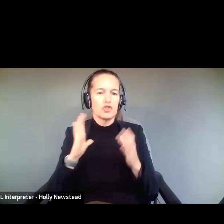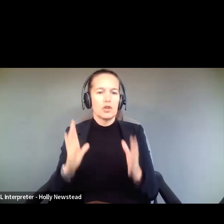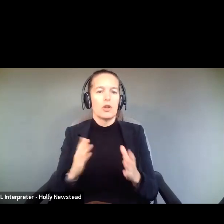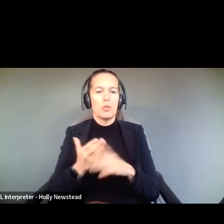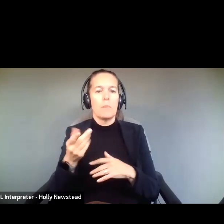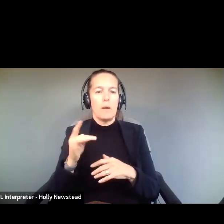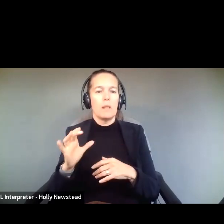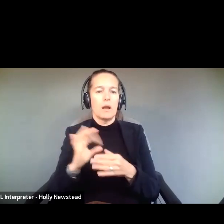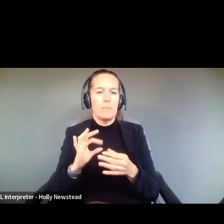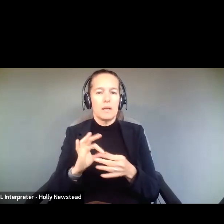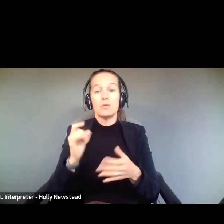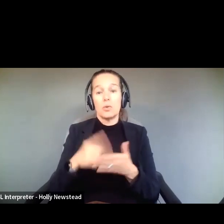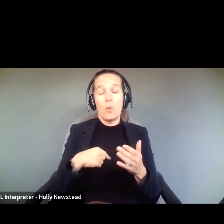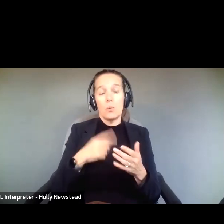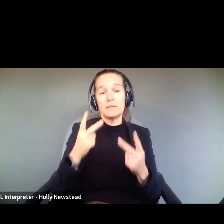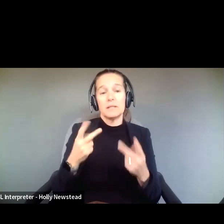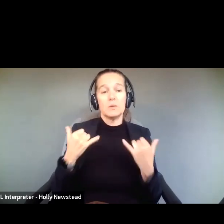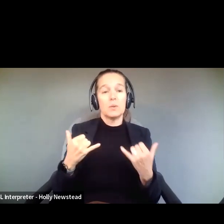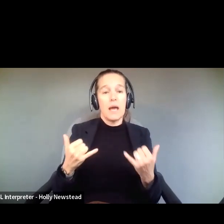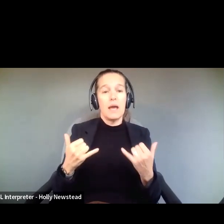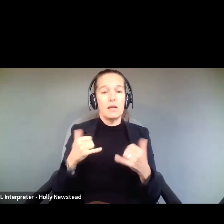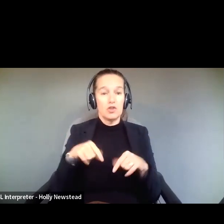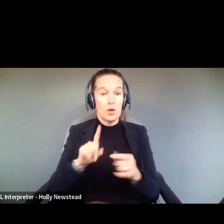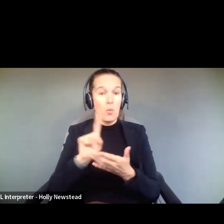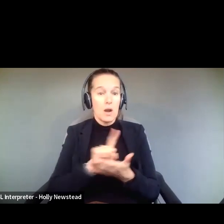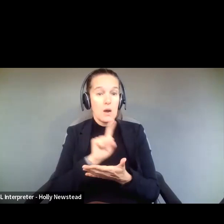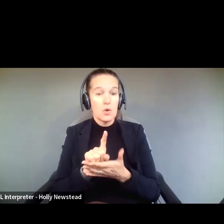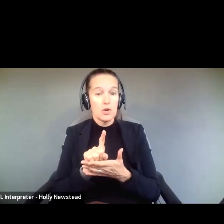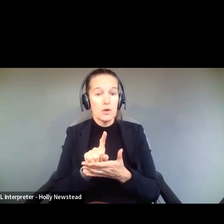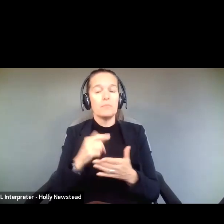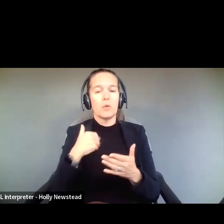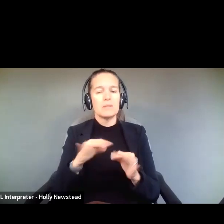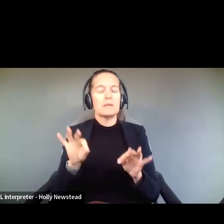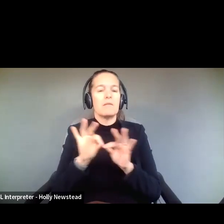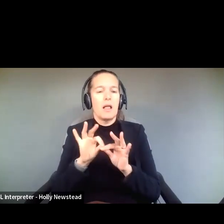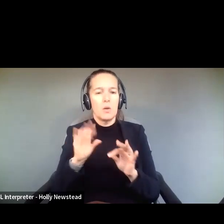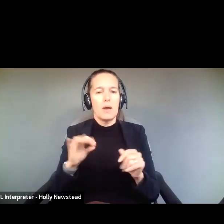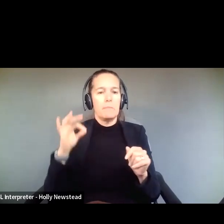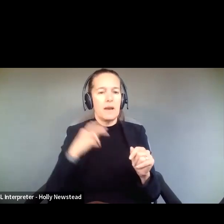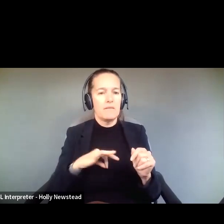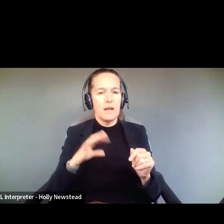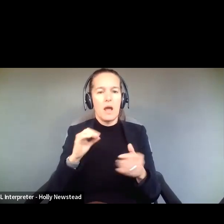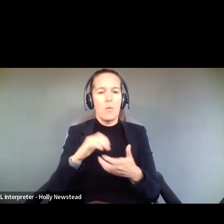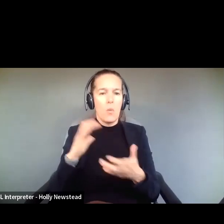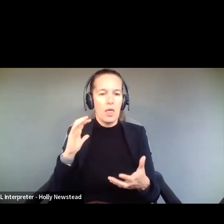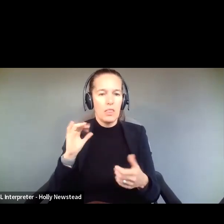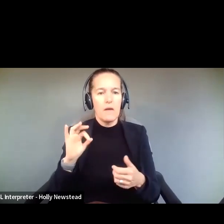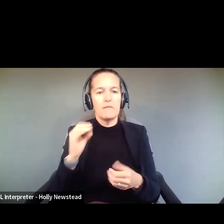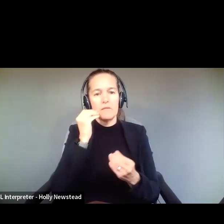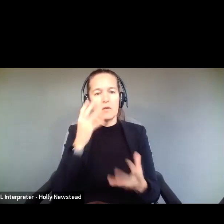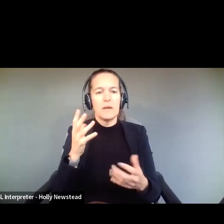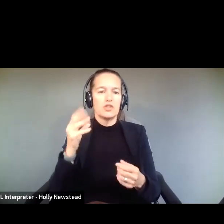I think what we've seen today in the course of an hour was the value and the benefit and the wealth of information